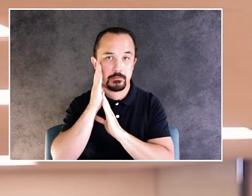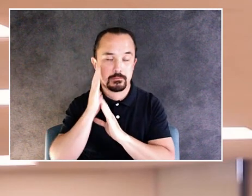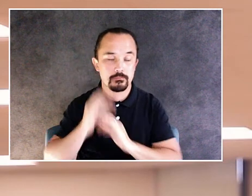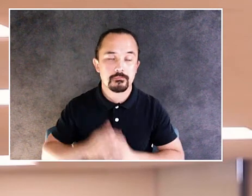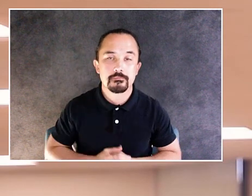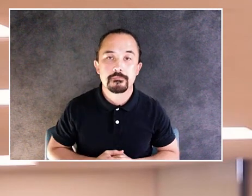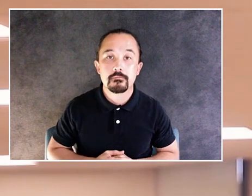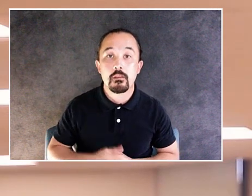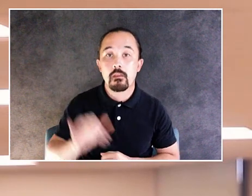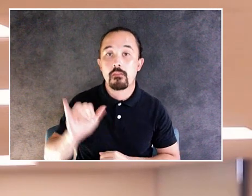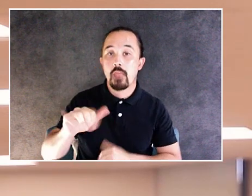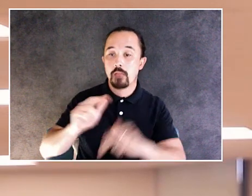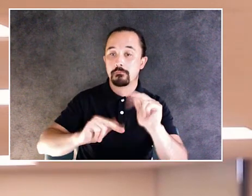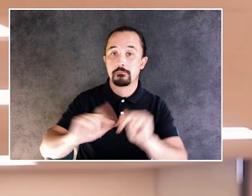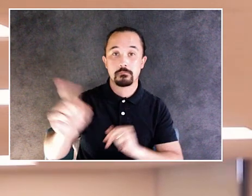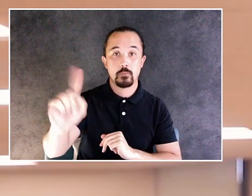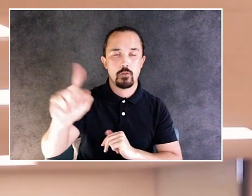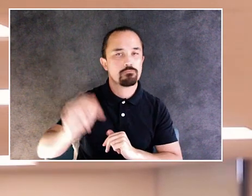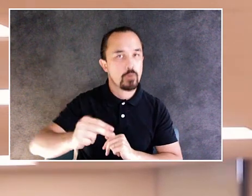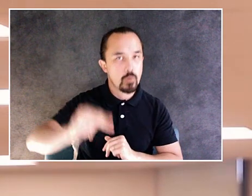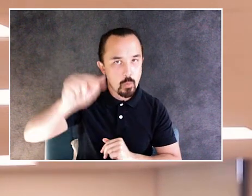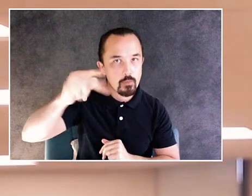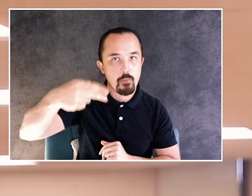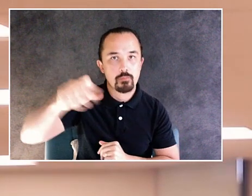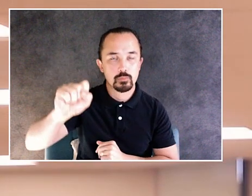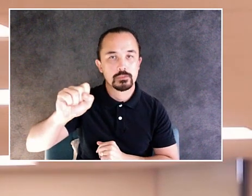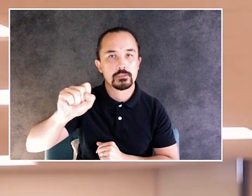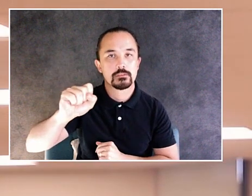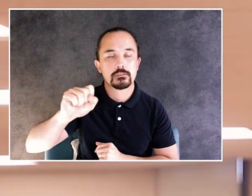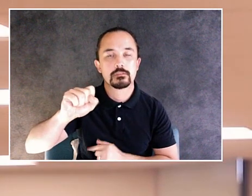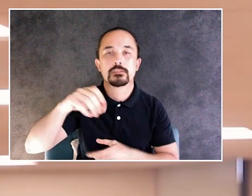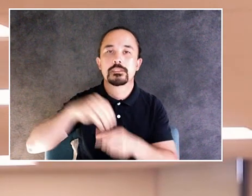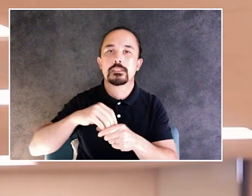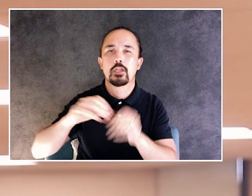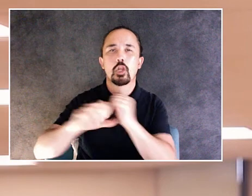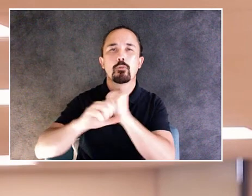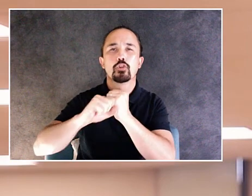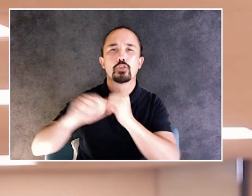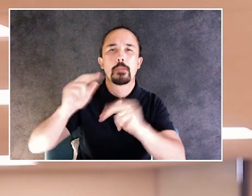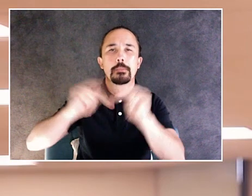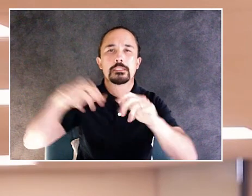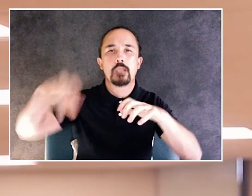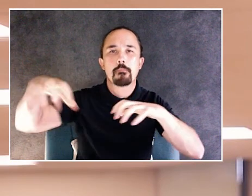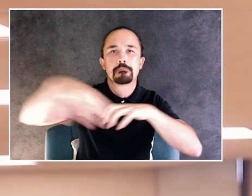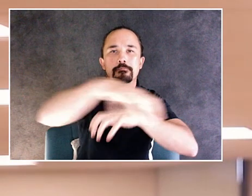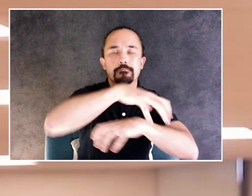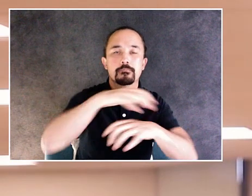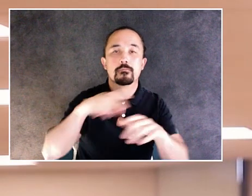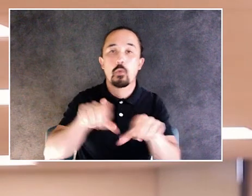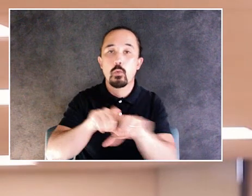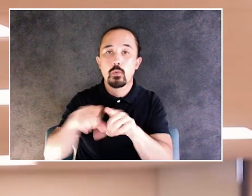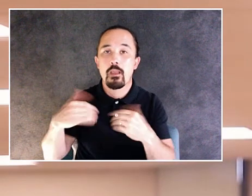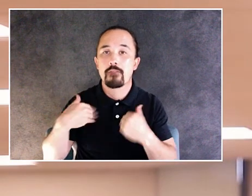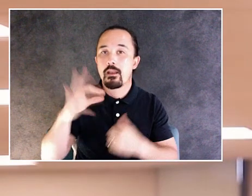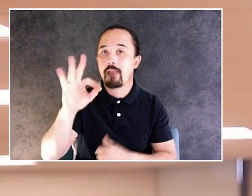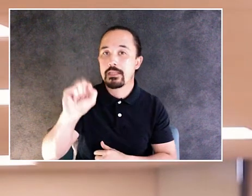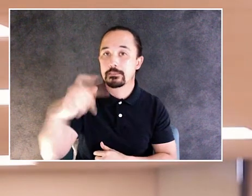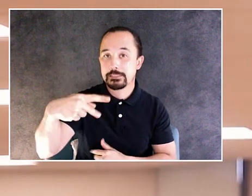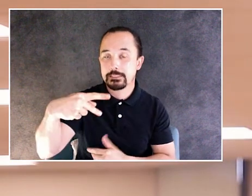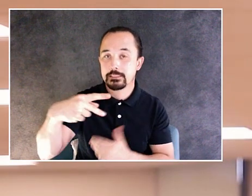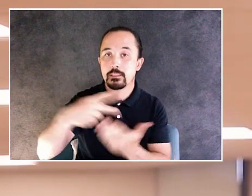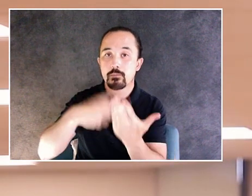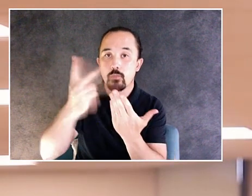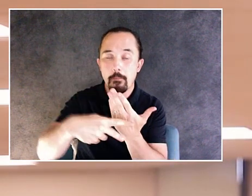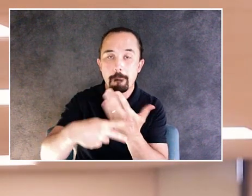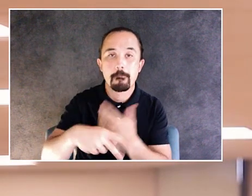This facility is located in North Palm Springs in a commercial building complex that also houses an outpatient FSP program,